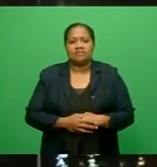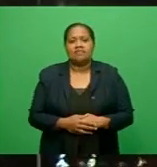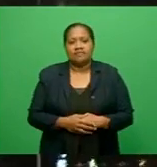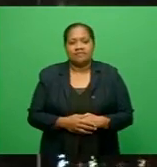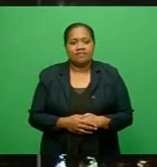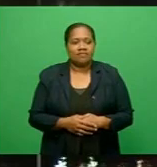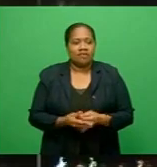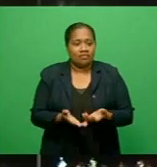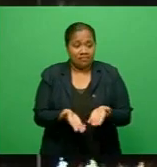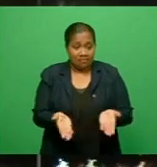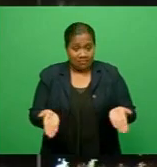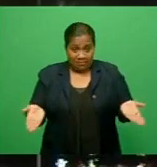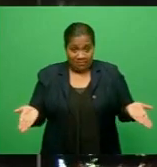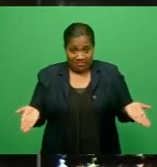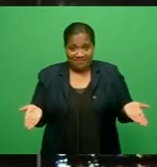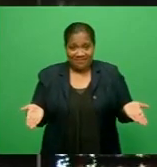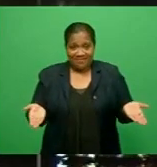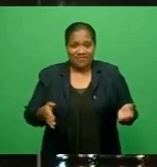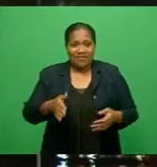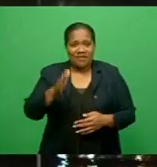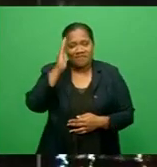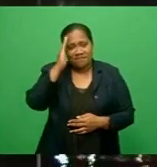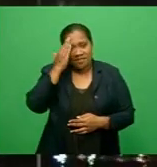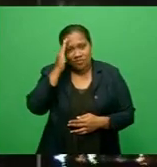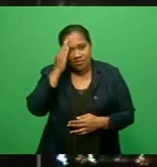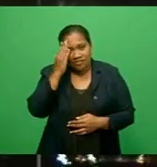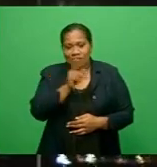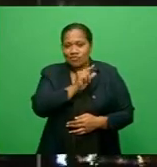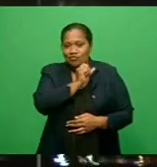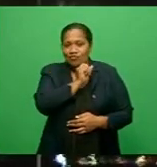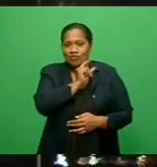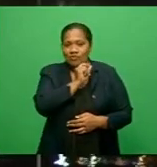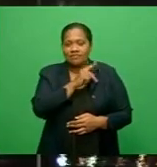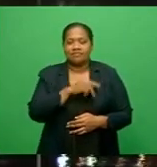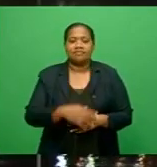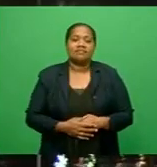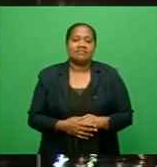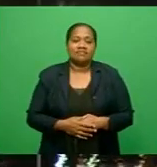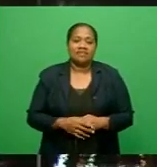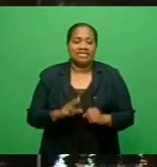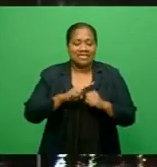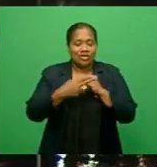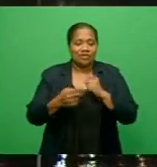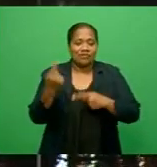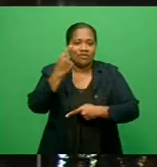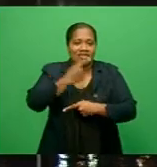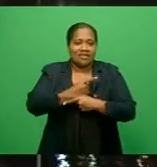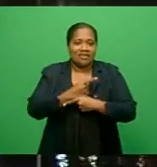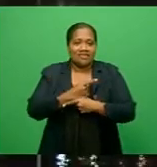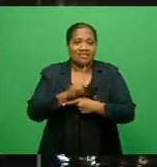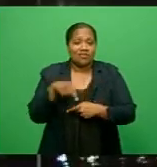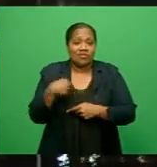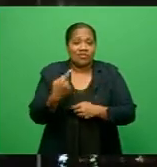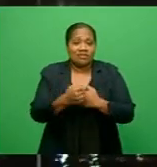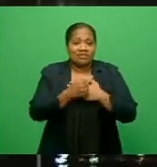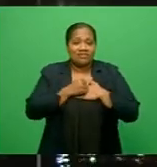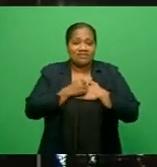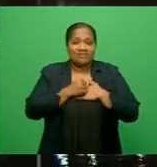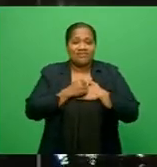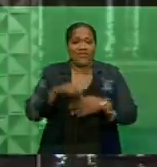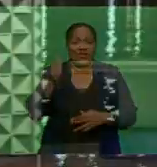fbcnews@fbc.com.fj, or share it with us via our Facebook and Twitter accounts. That's your news for tonight. Until tomorrow, keep safe and good